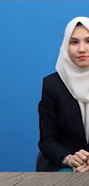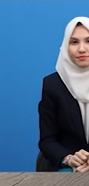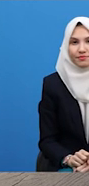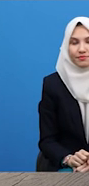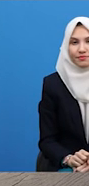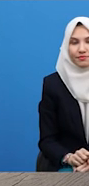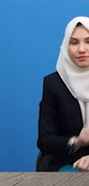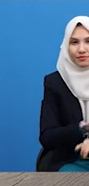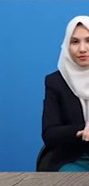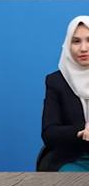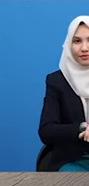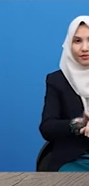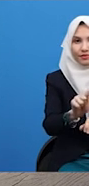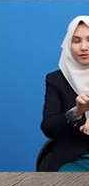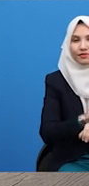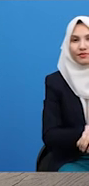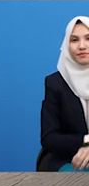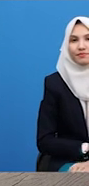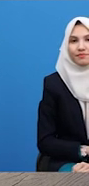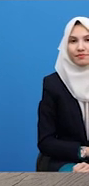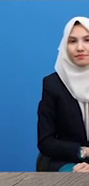LRT station,